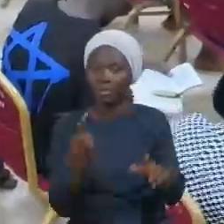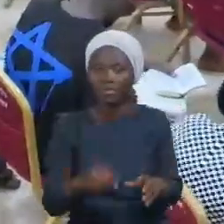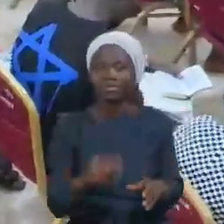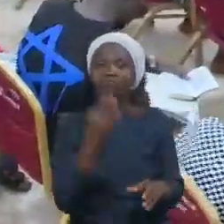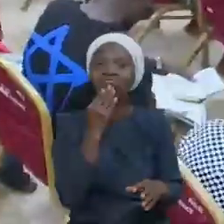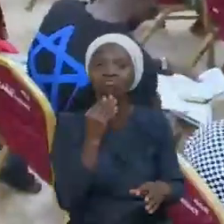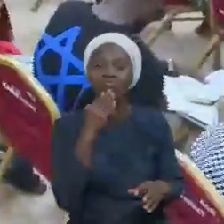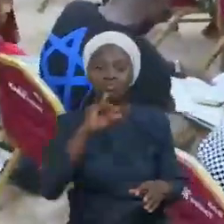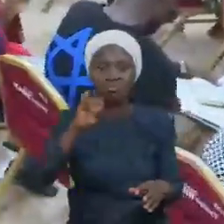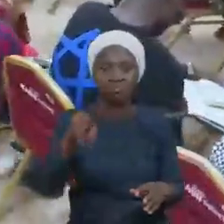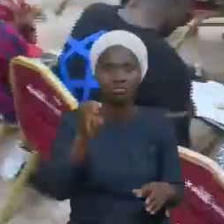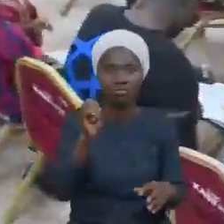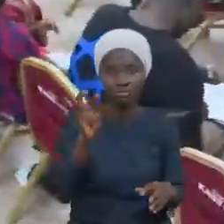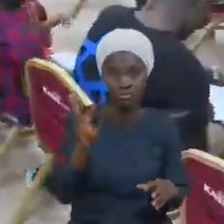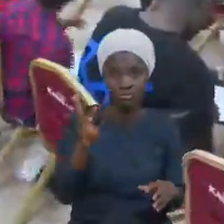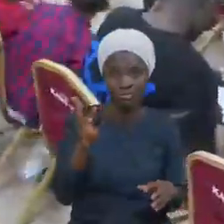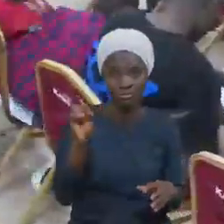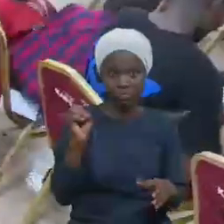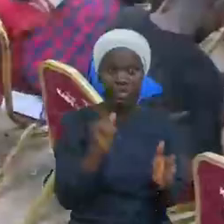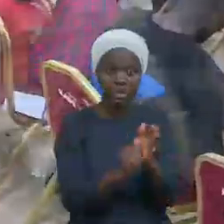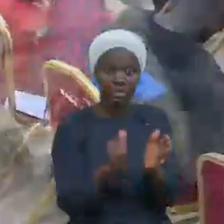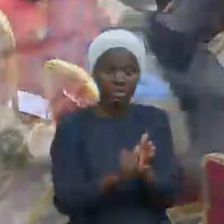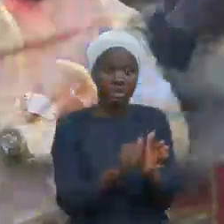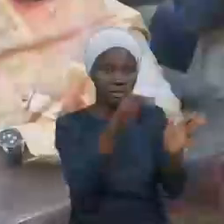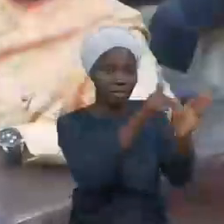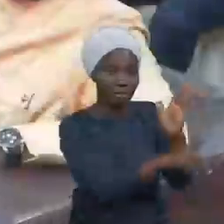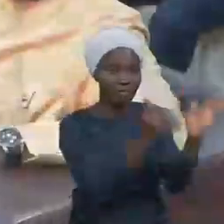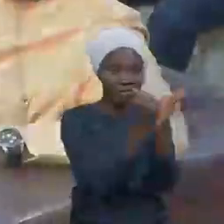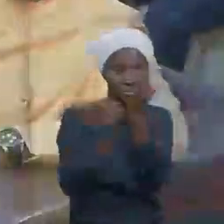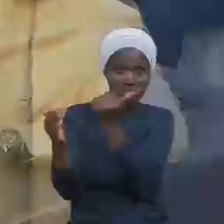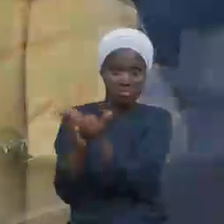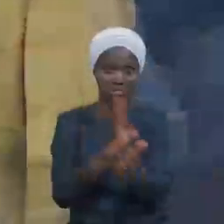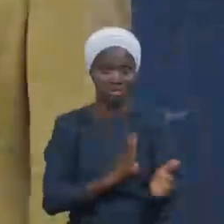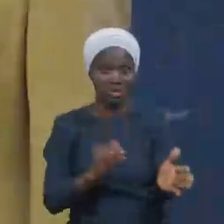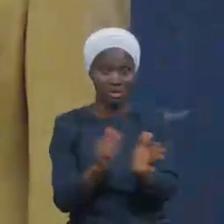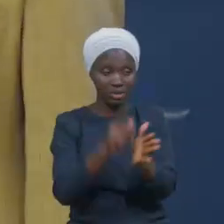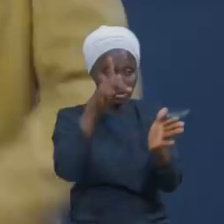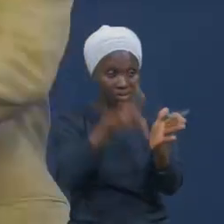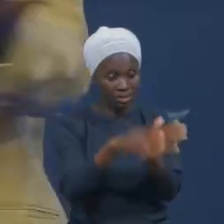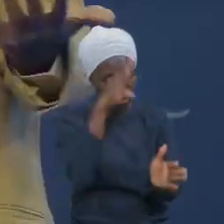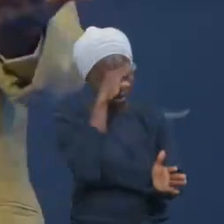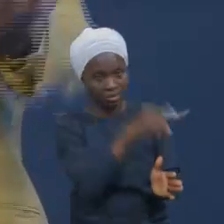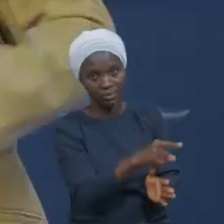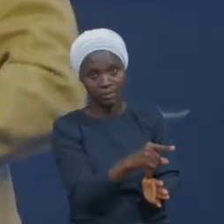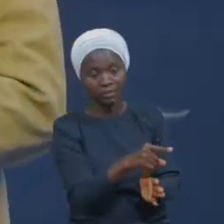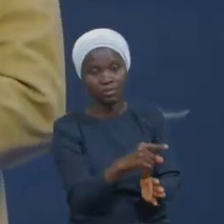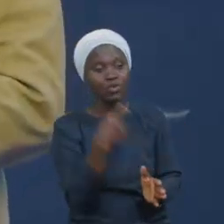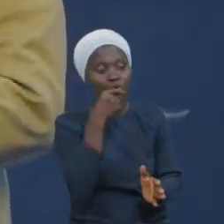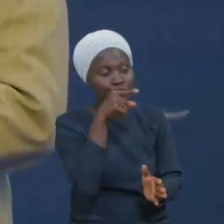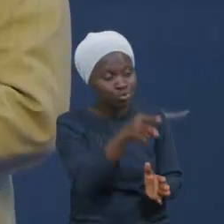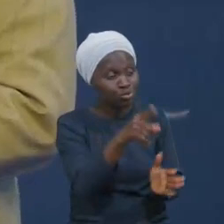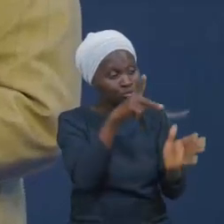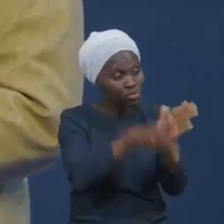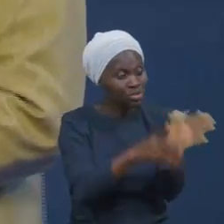that crucified Christ, that put him to death, whom ye slew and hanged